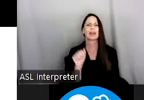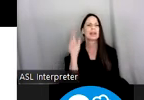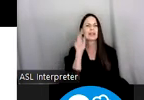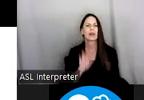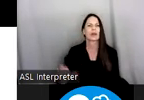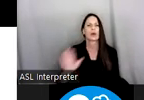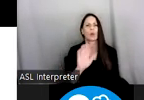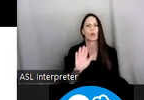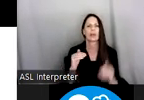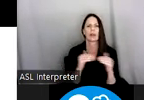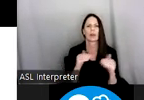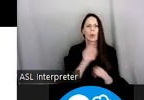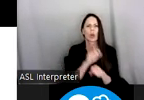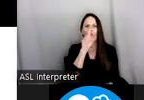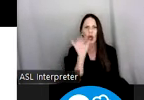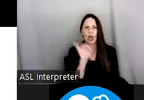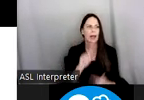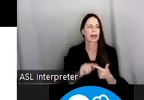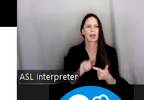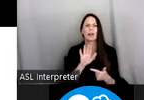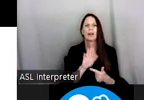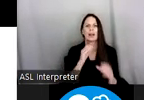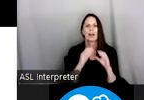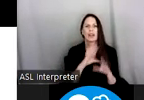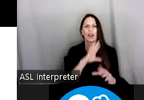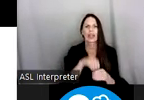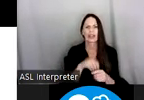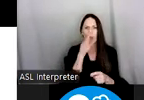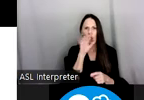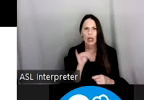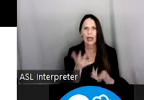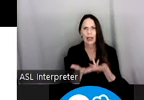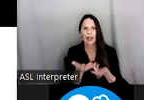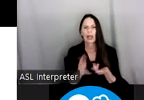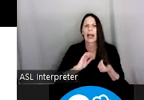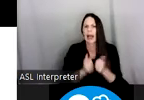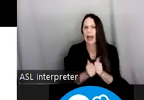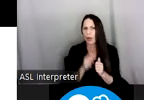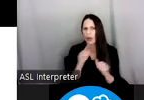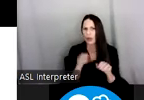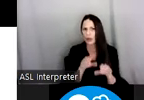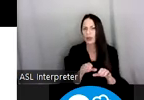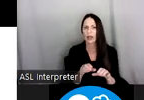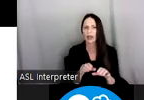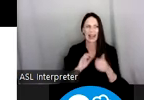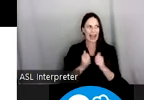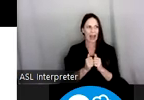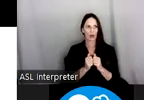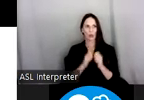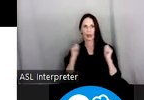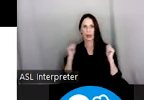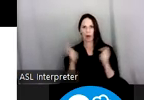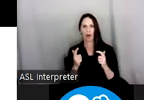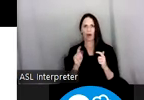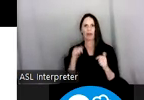equity work look like? What does their engagement work look like? How are they doing it? How do we get to a place where we're all doing it in the same and